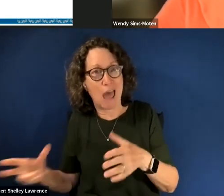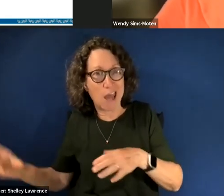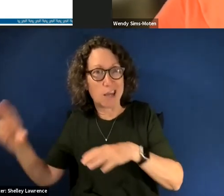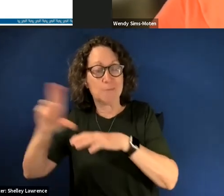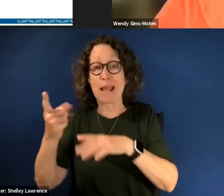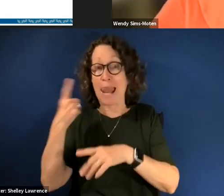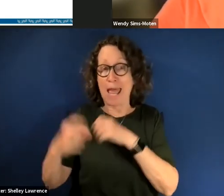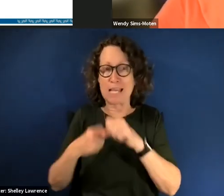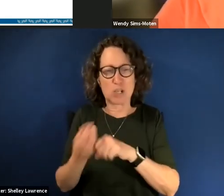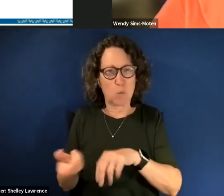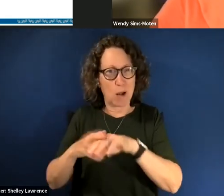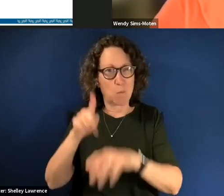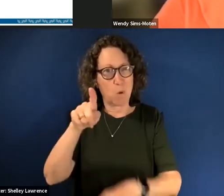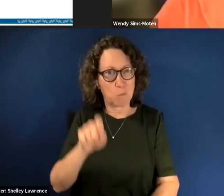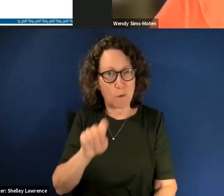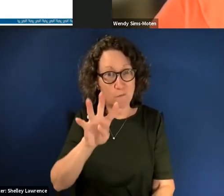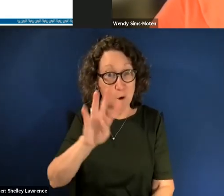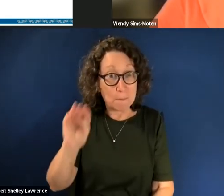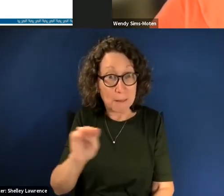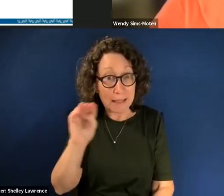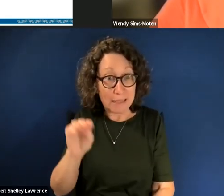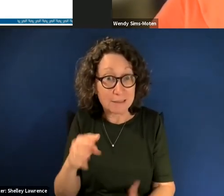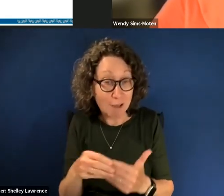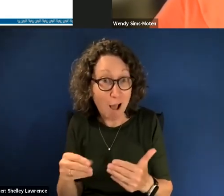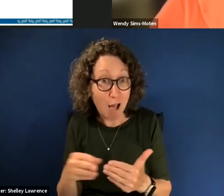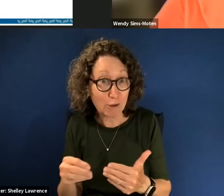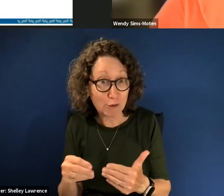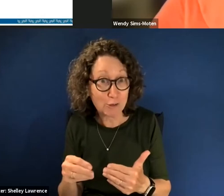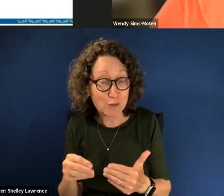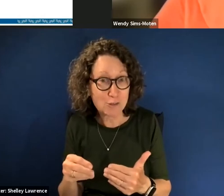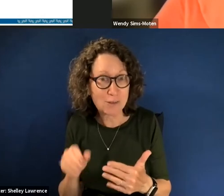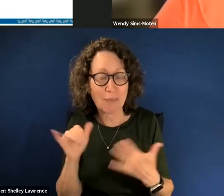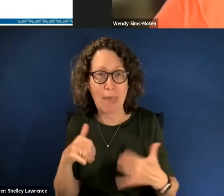Last year, it went up to $1.4 million,